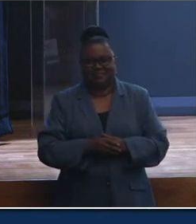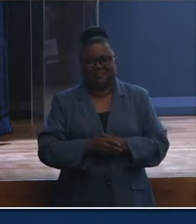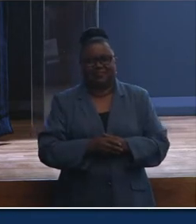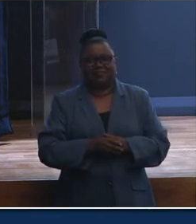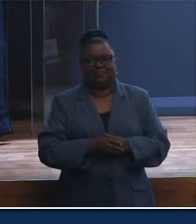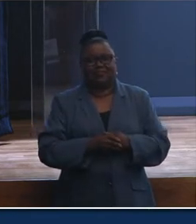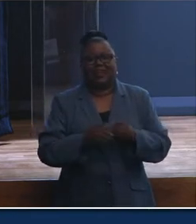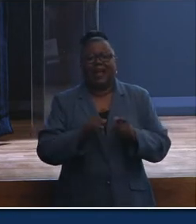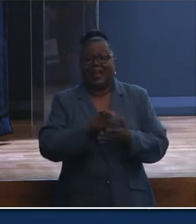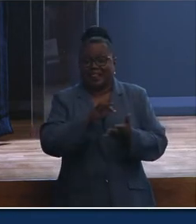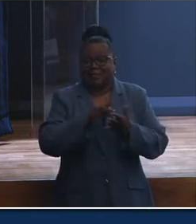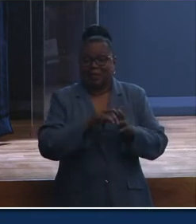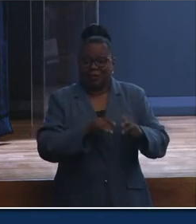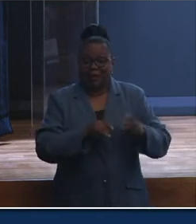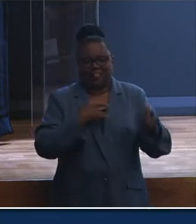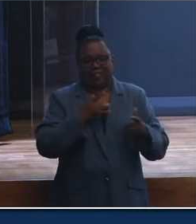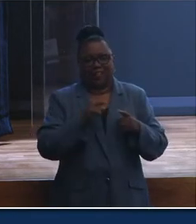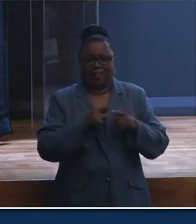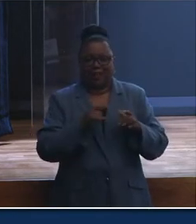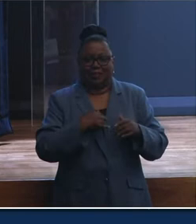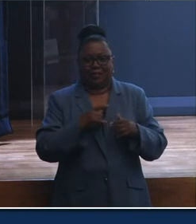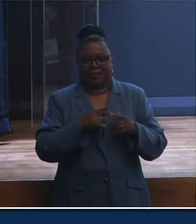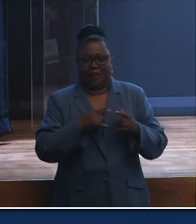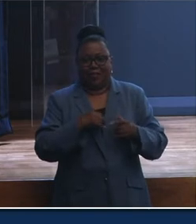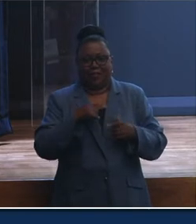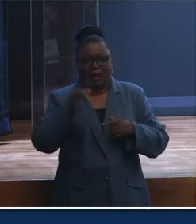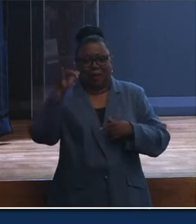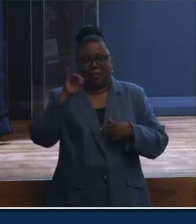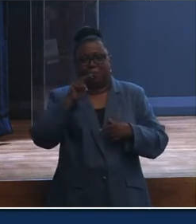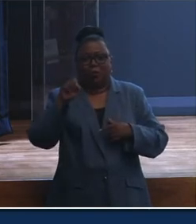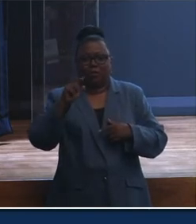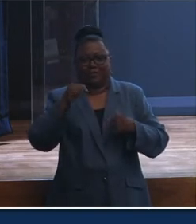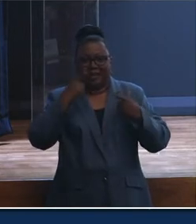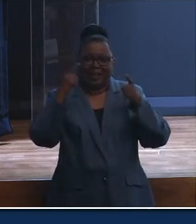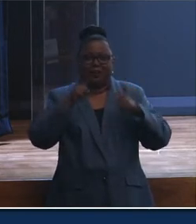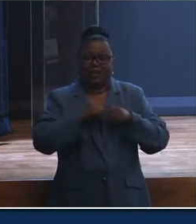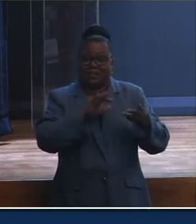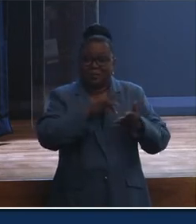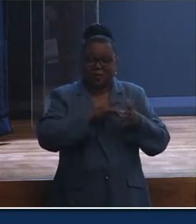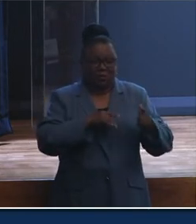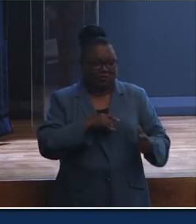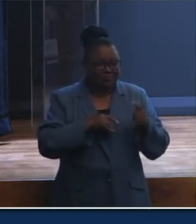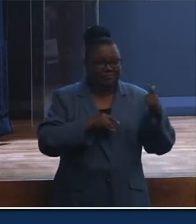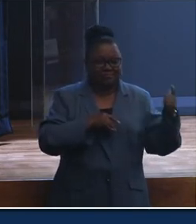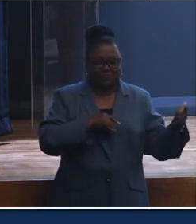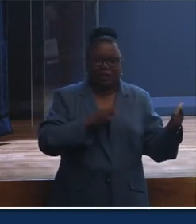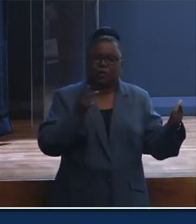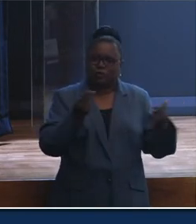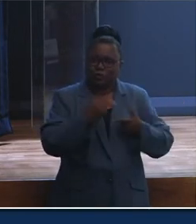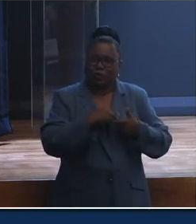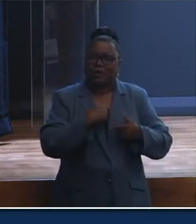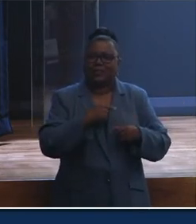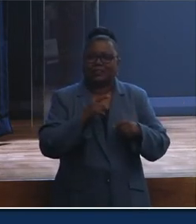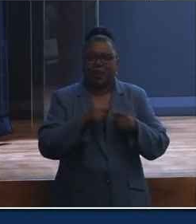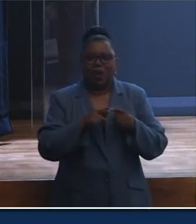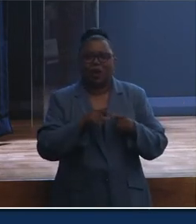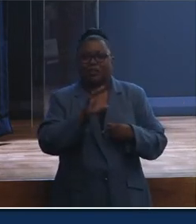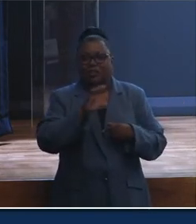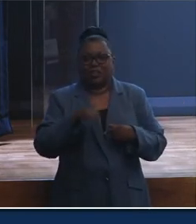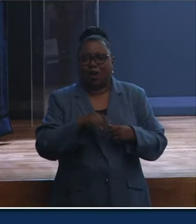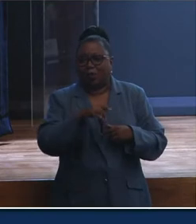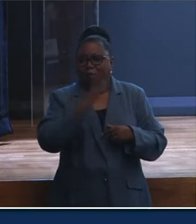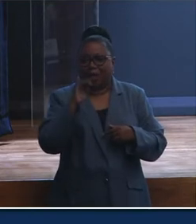Thank you. In the middle, and I feel like I'm the Bulls announcer, but in the middle, joining us are